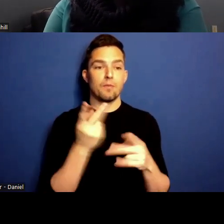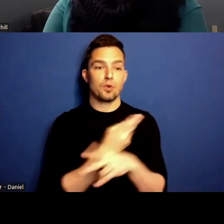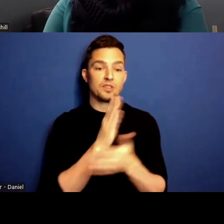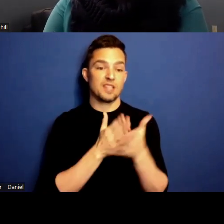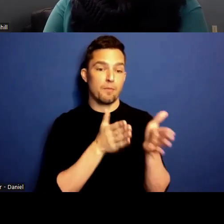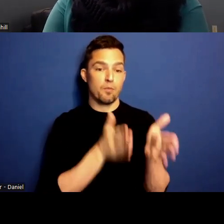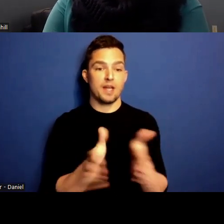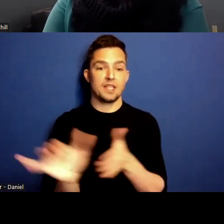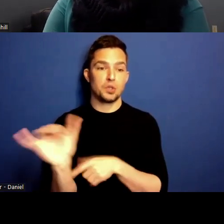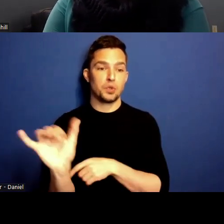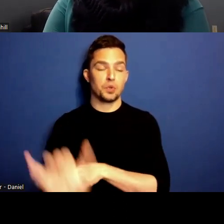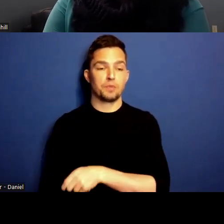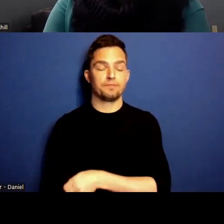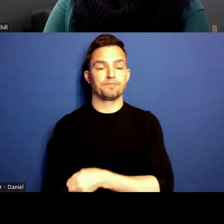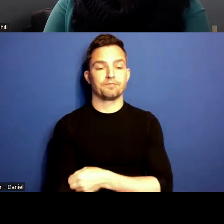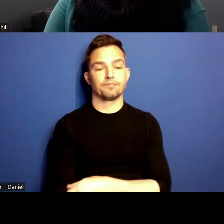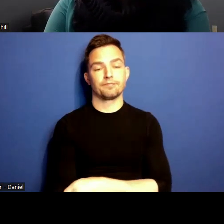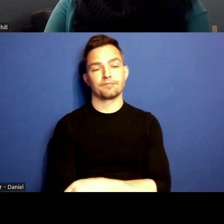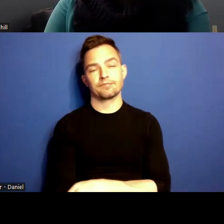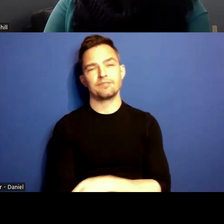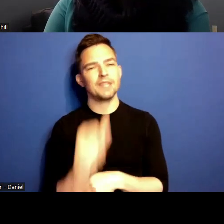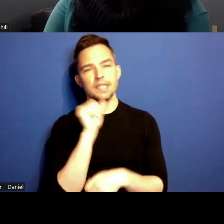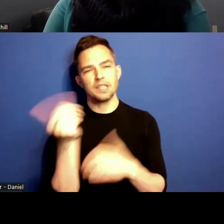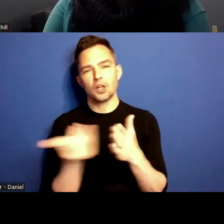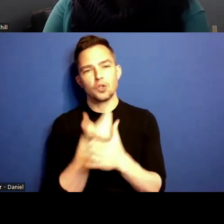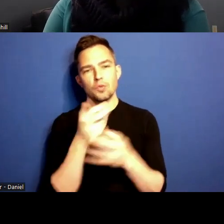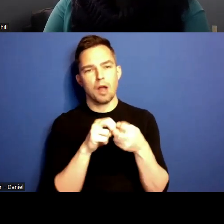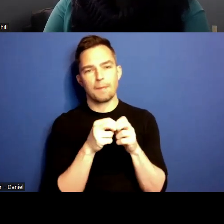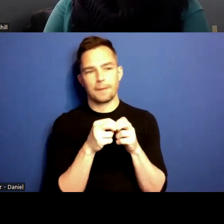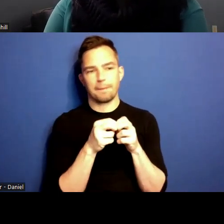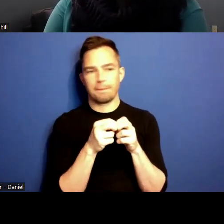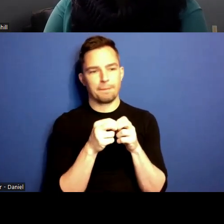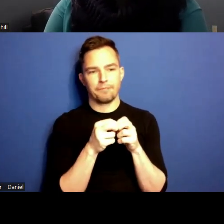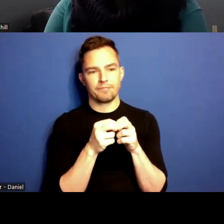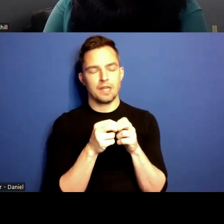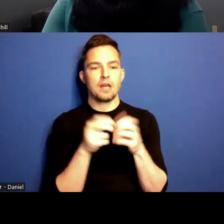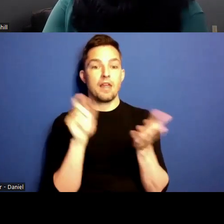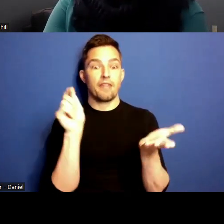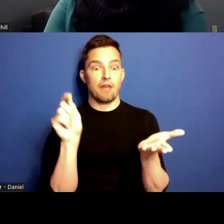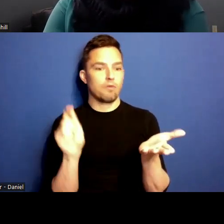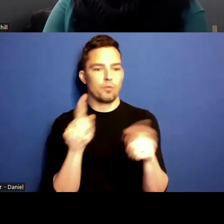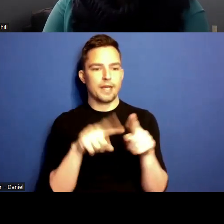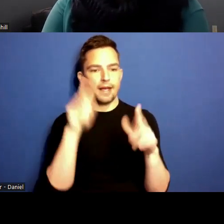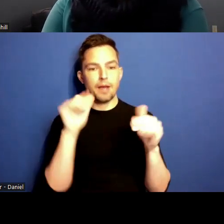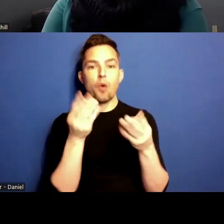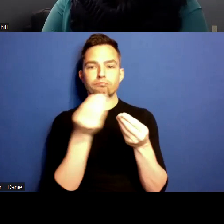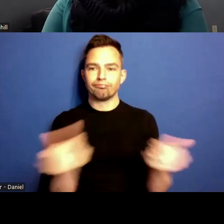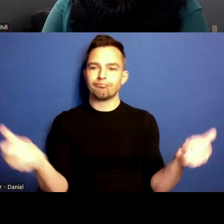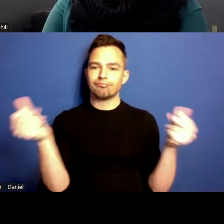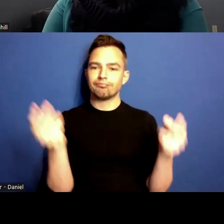ways, it's not a brand new problem, and therefore we can't expect that it's just going to go away